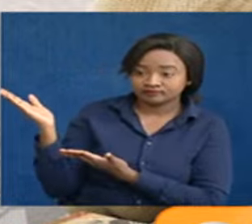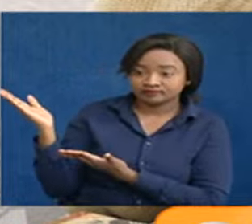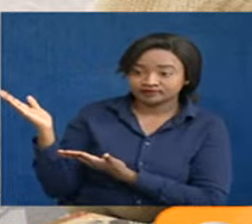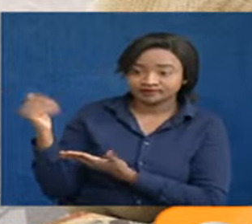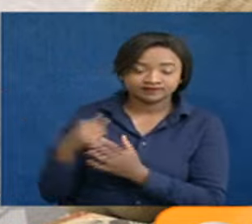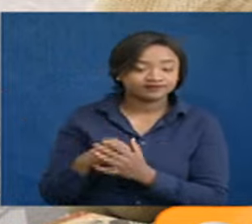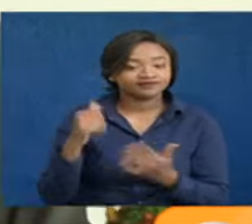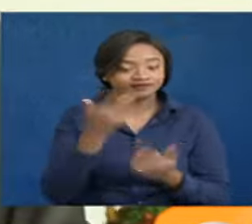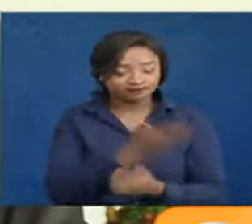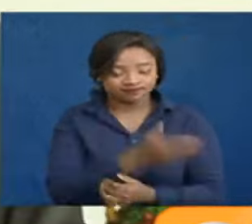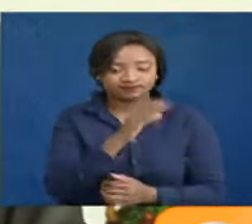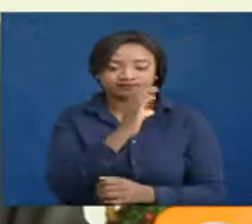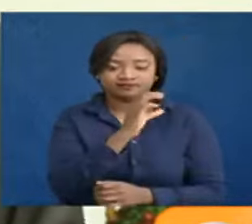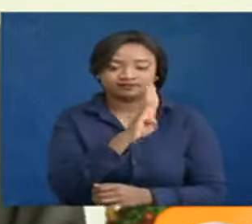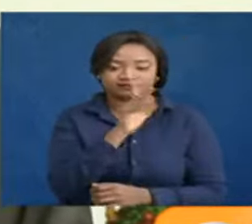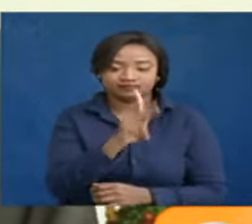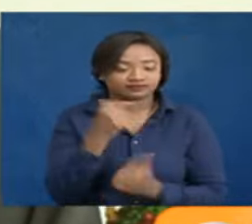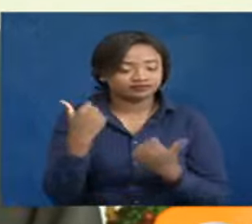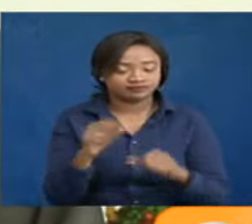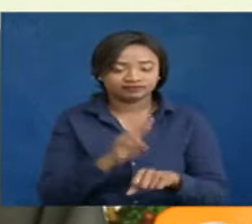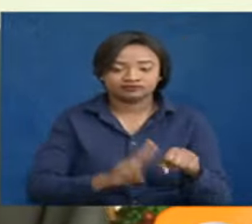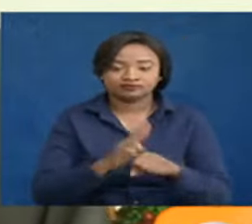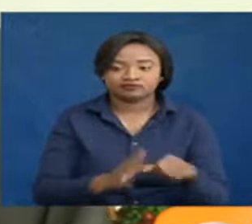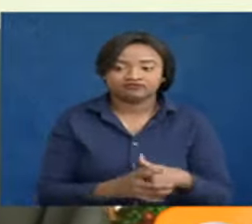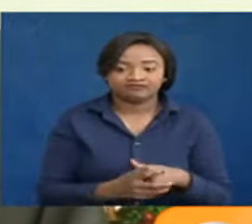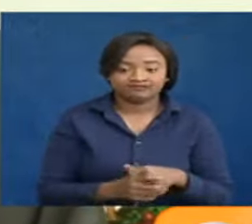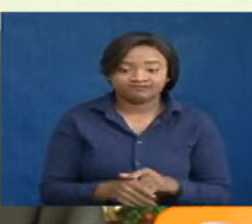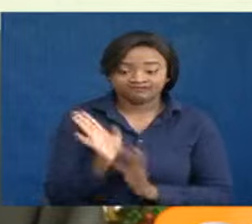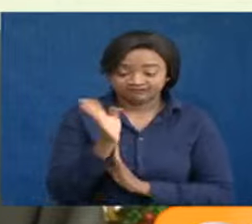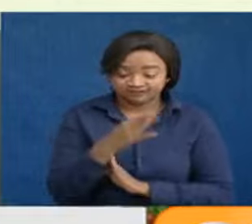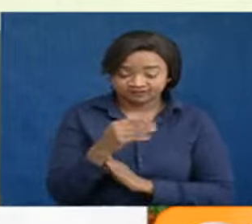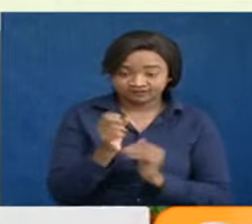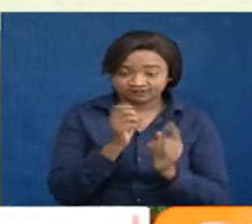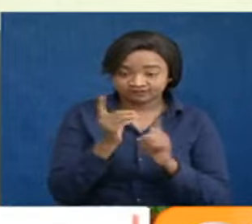at CBK. Thursday 14th, in the CRF account,